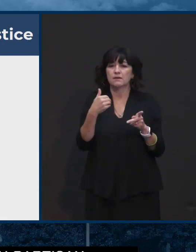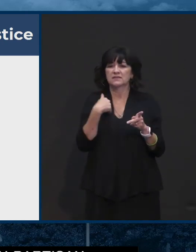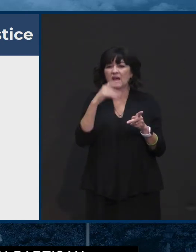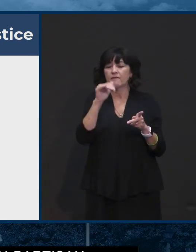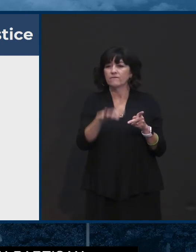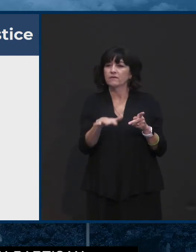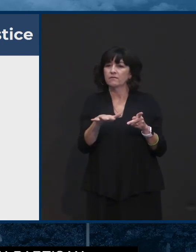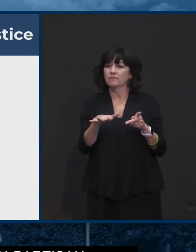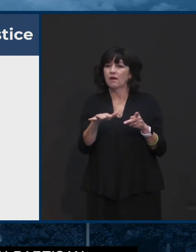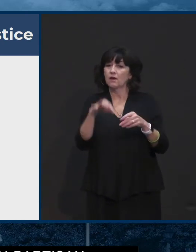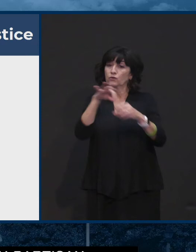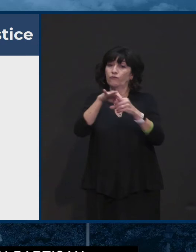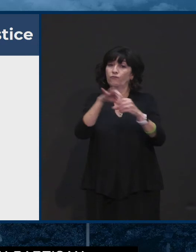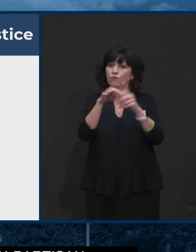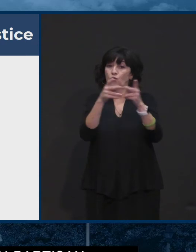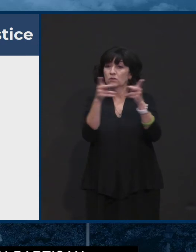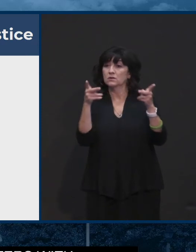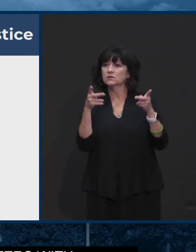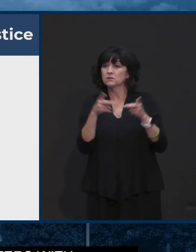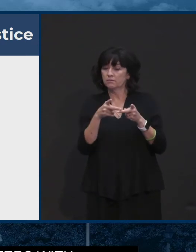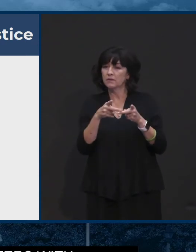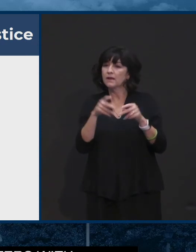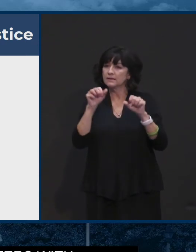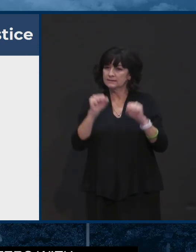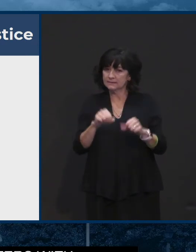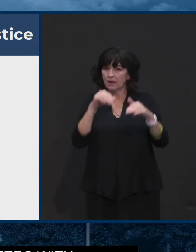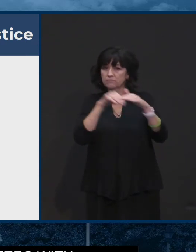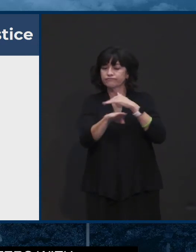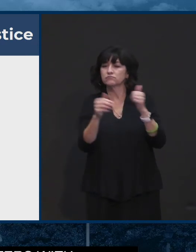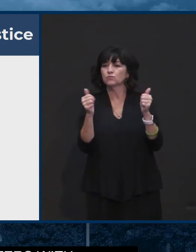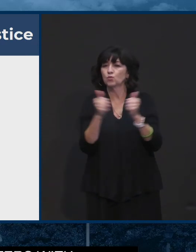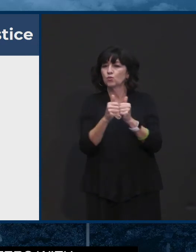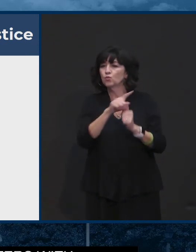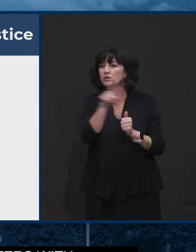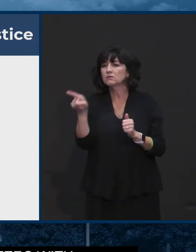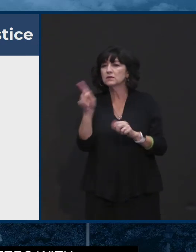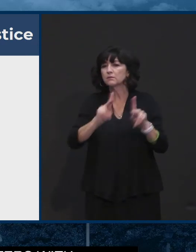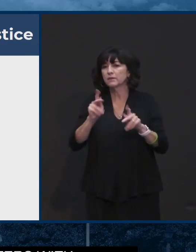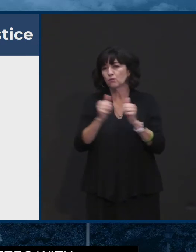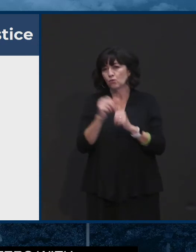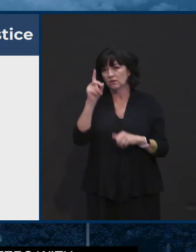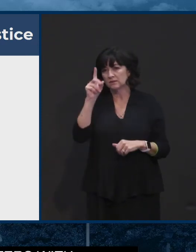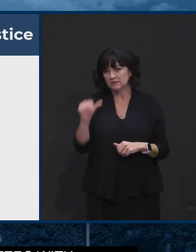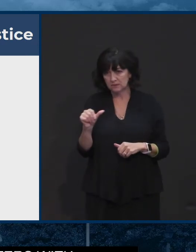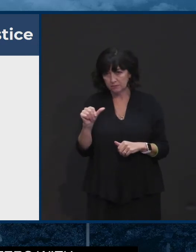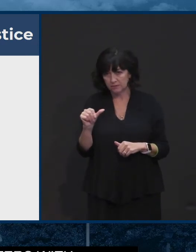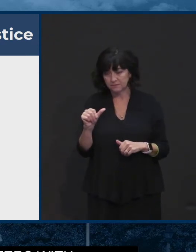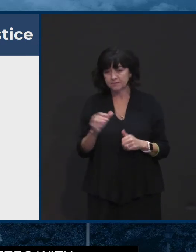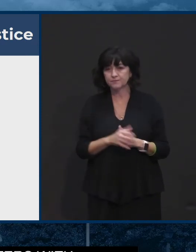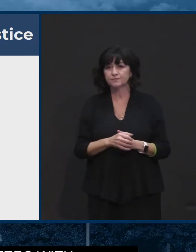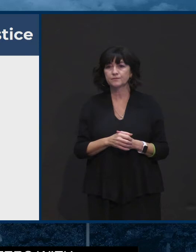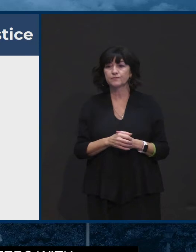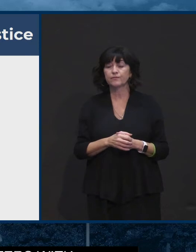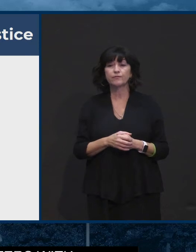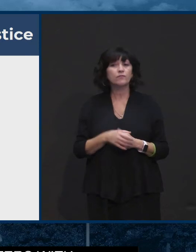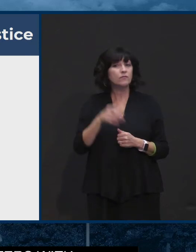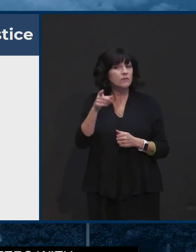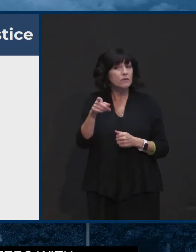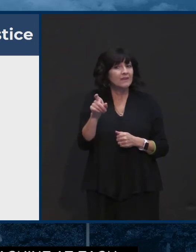Voters with disabilities can, even today, request electronic delivery of an accessible absentee